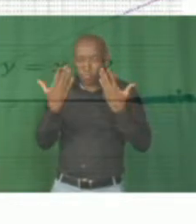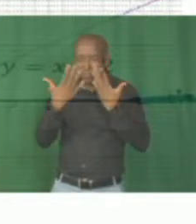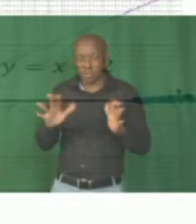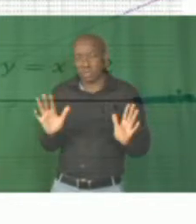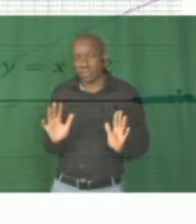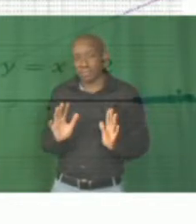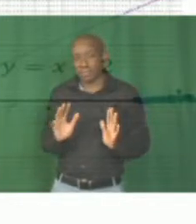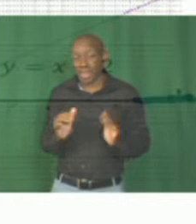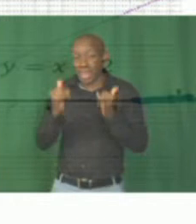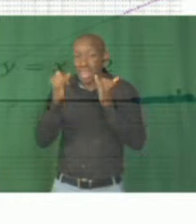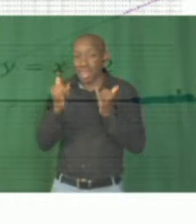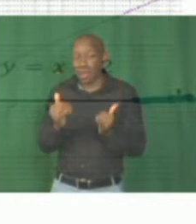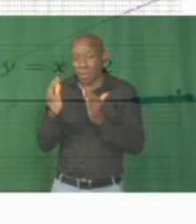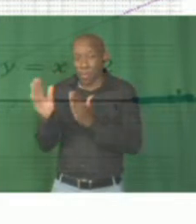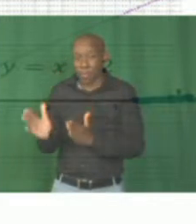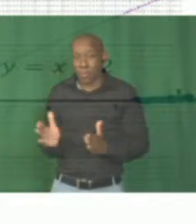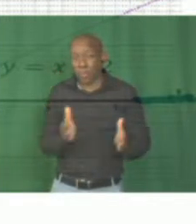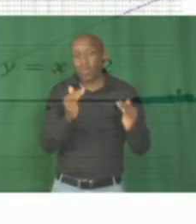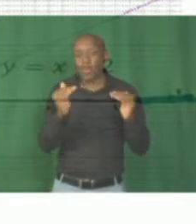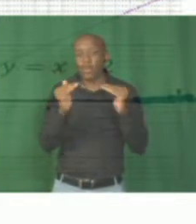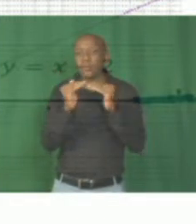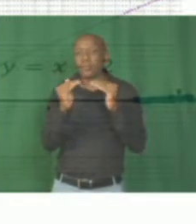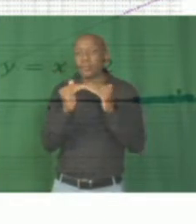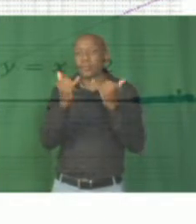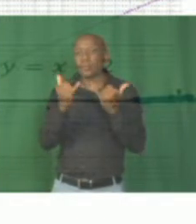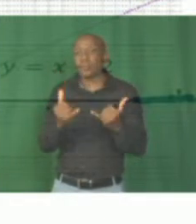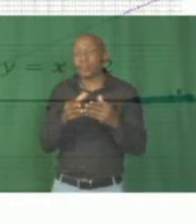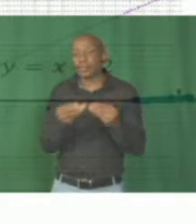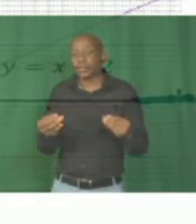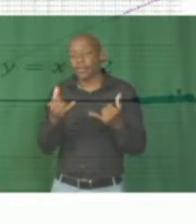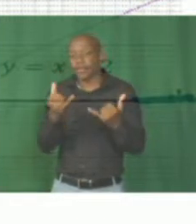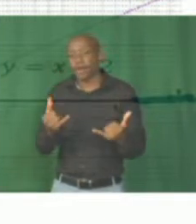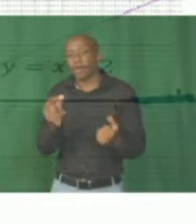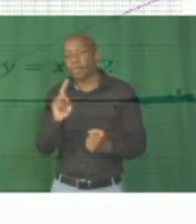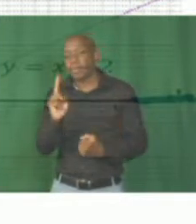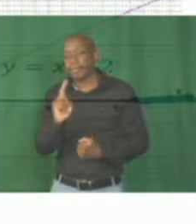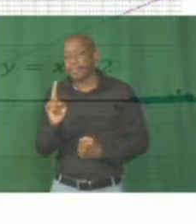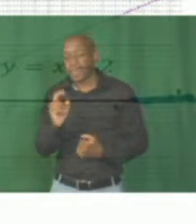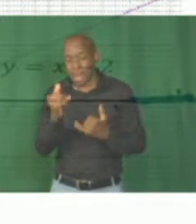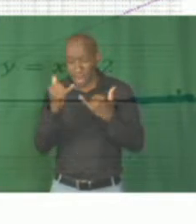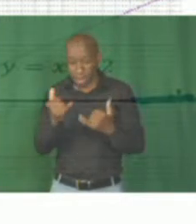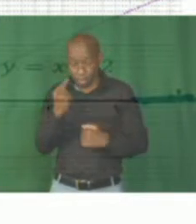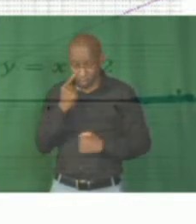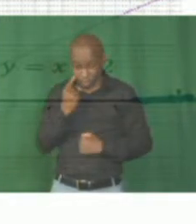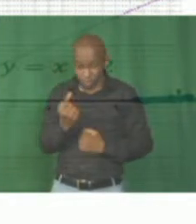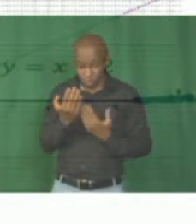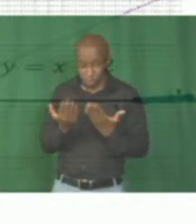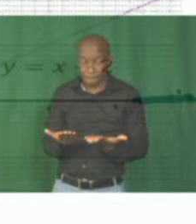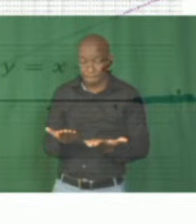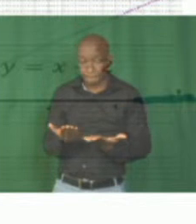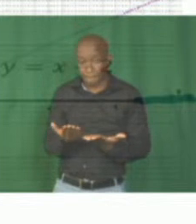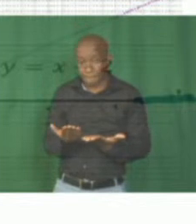equation. Now the next equation that we're supposed to solve now was this equation now,